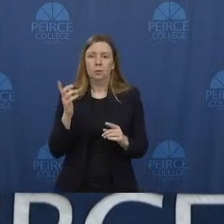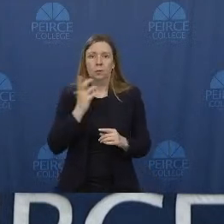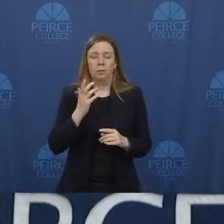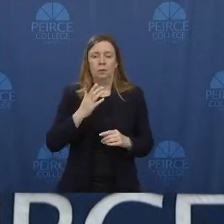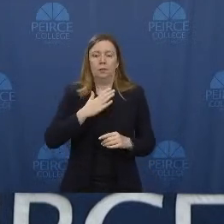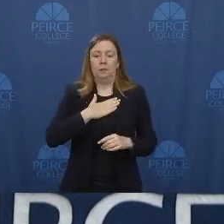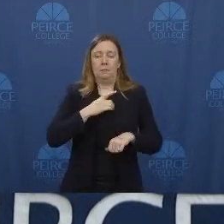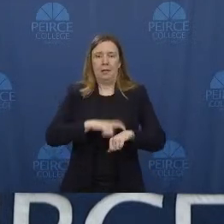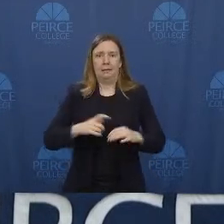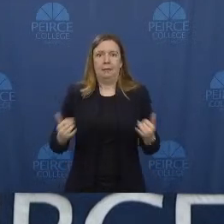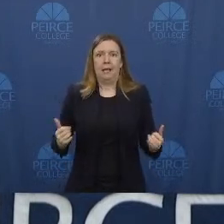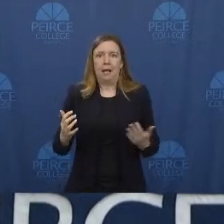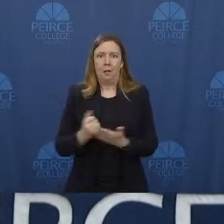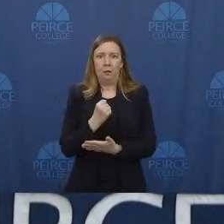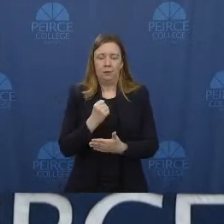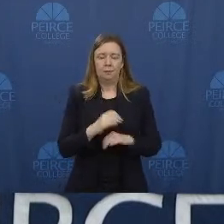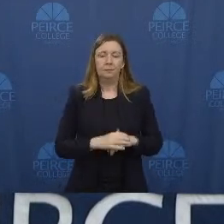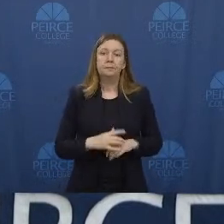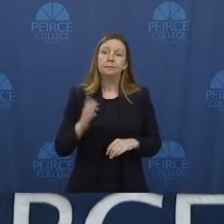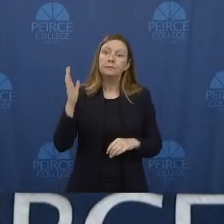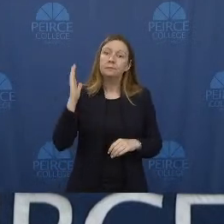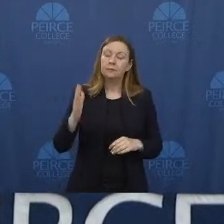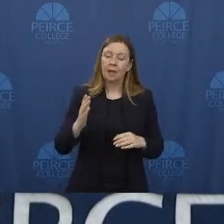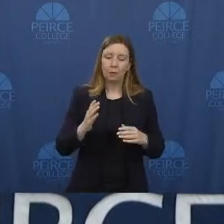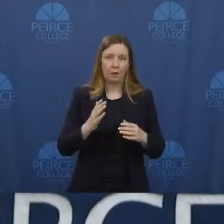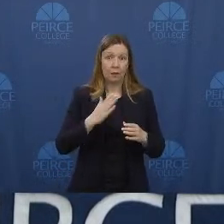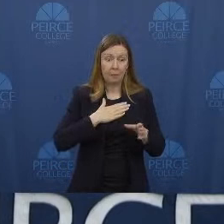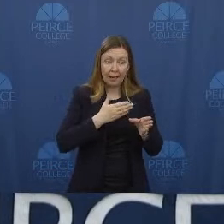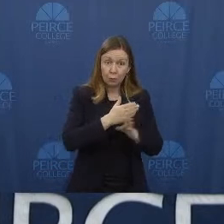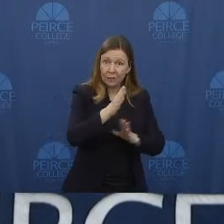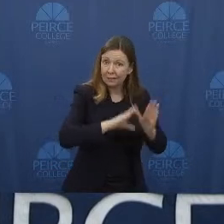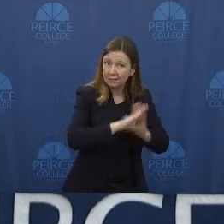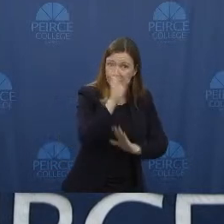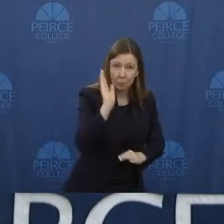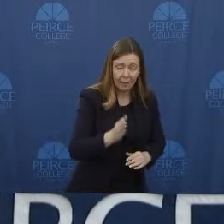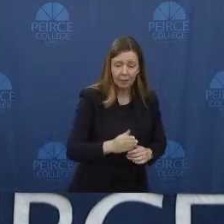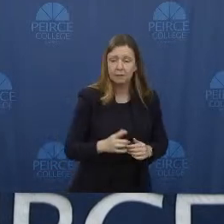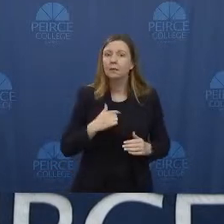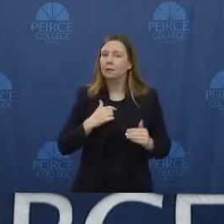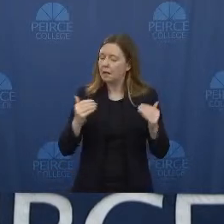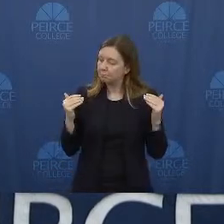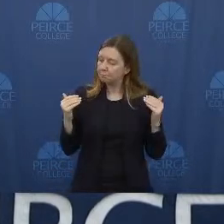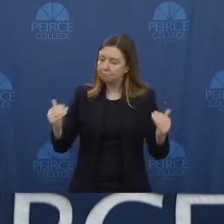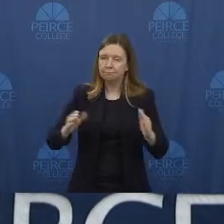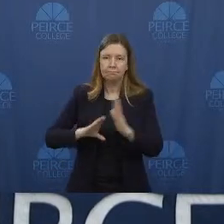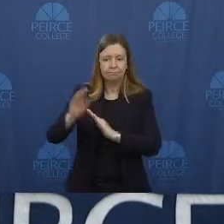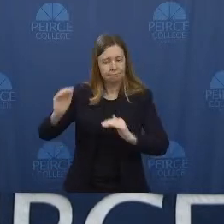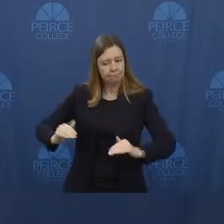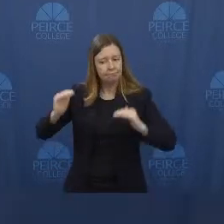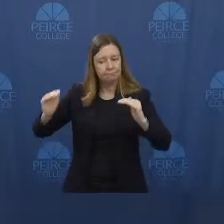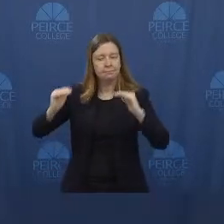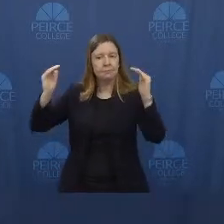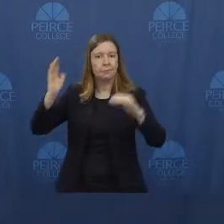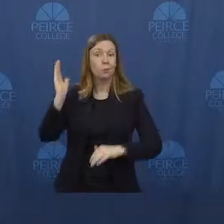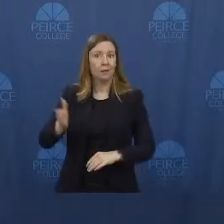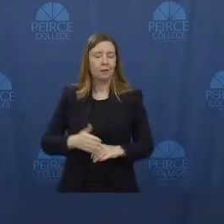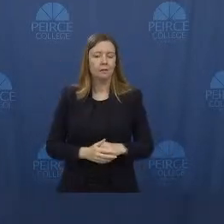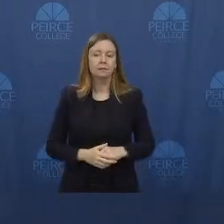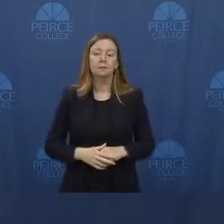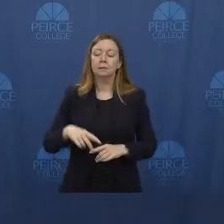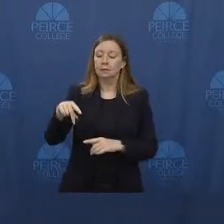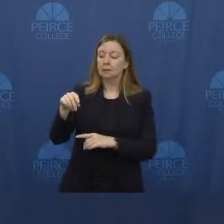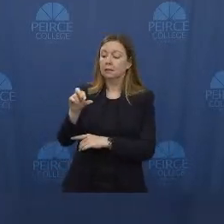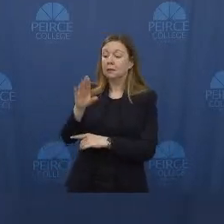my time. I'm going to grow my career, and I'm going all the way.